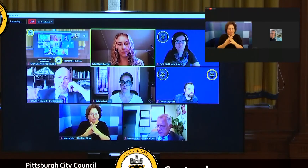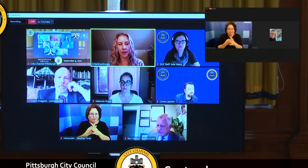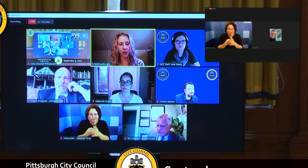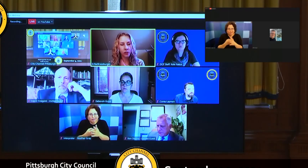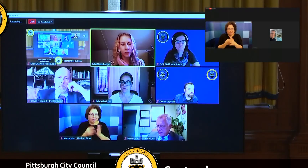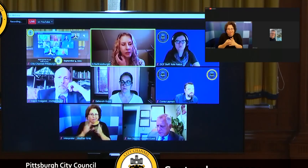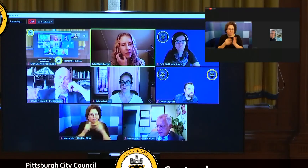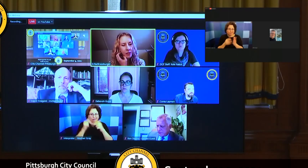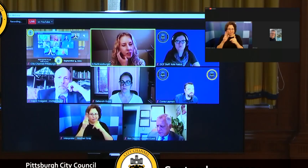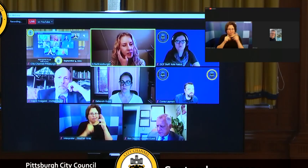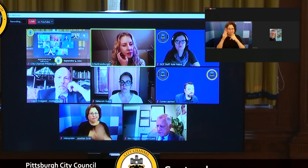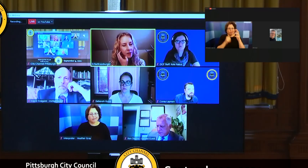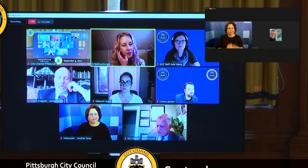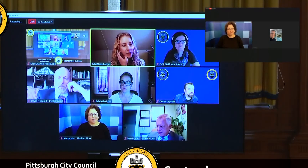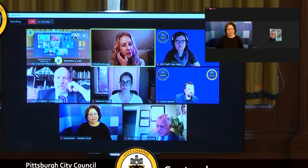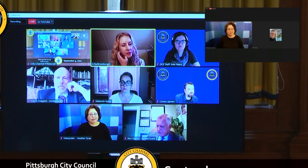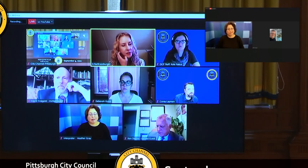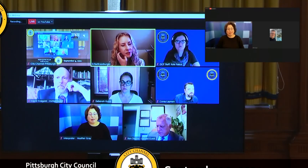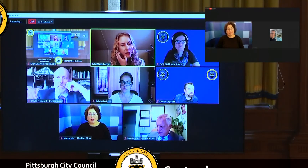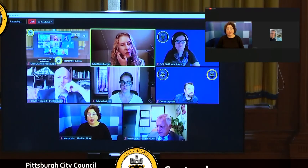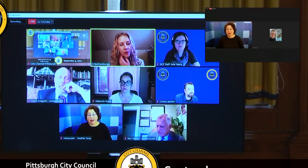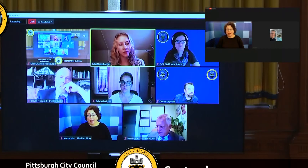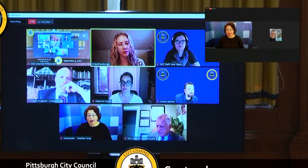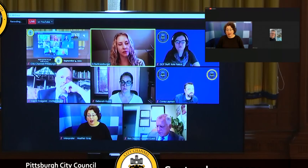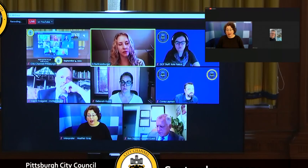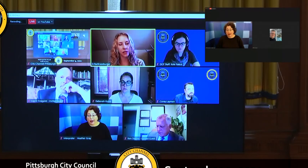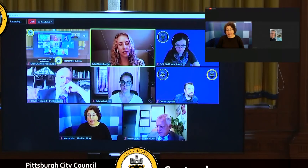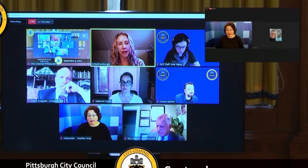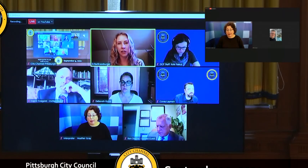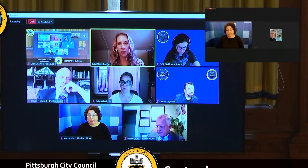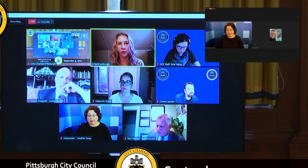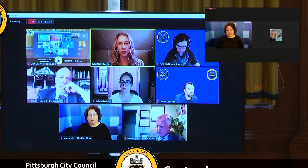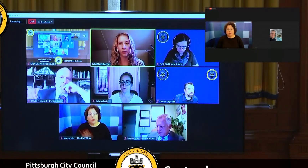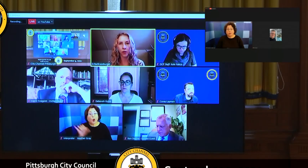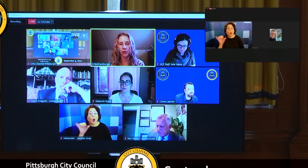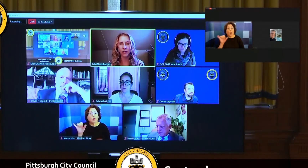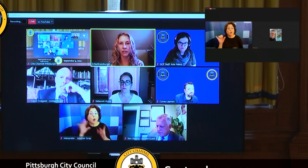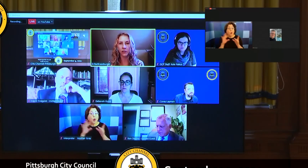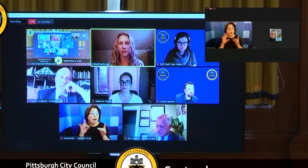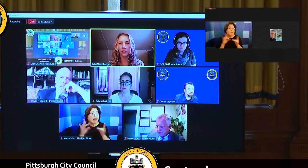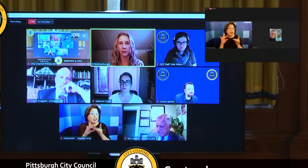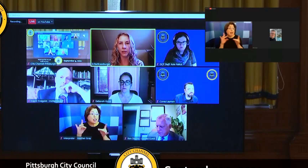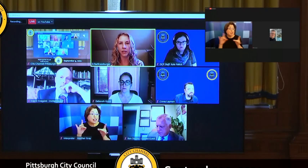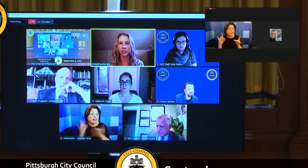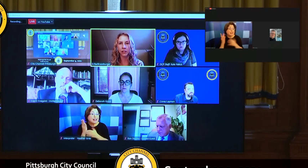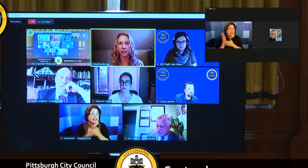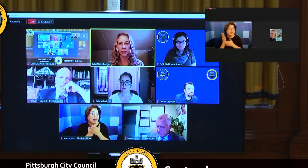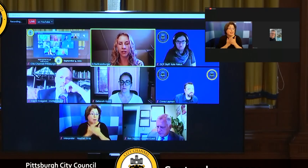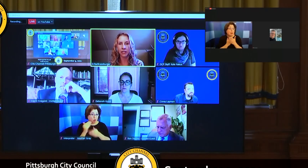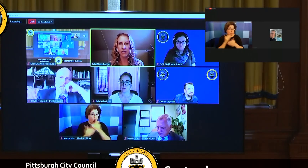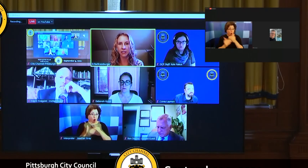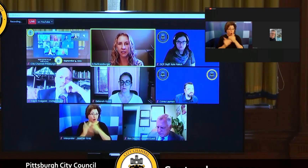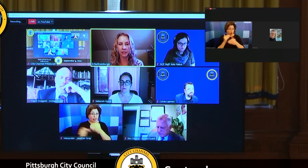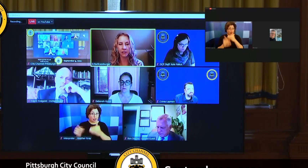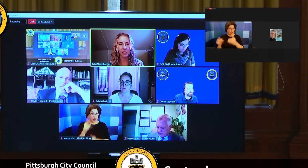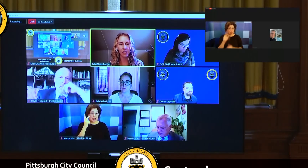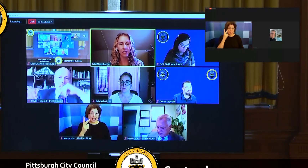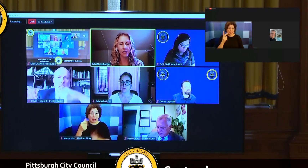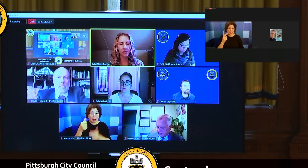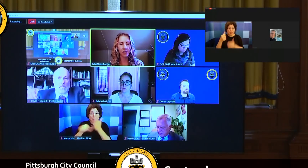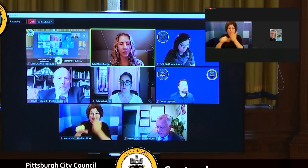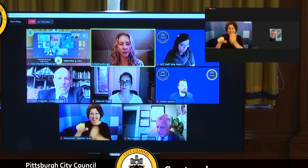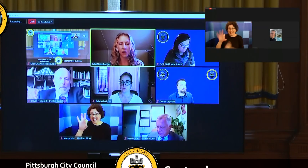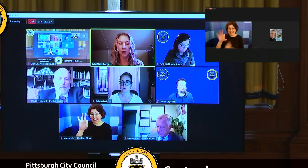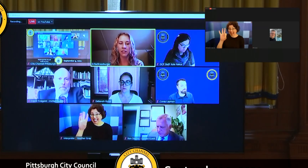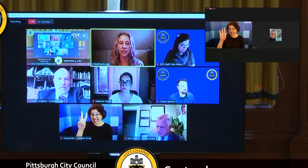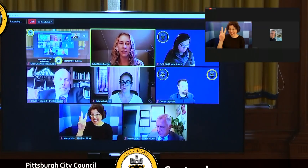I'd also like to mention some of the kind of tangible progress that you'll see on pages 96 and 97